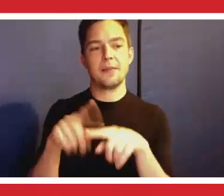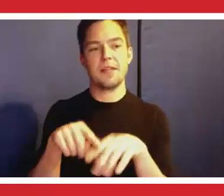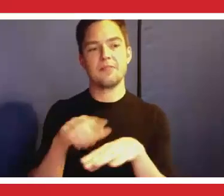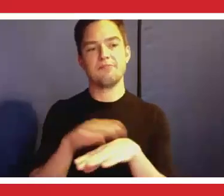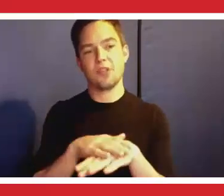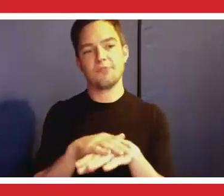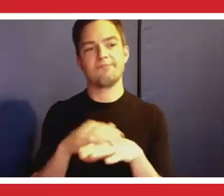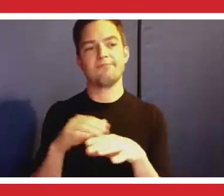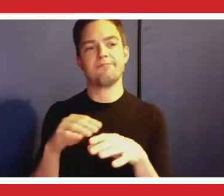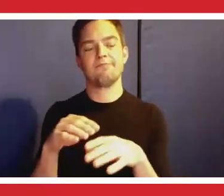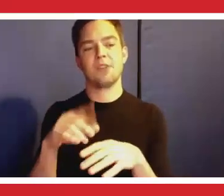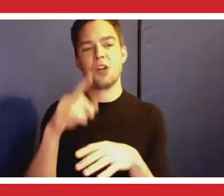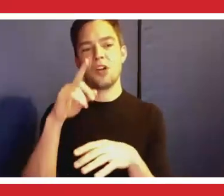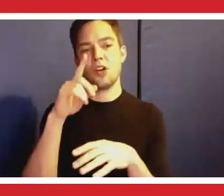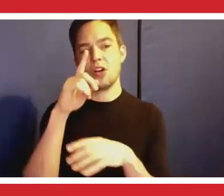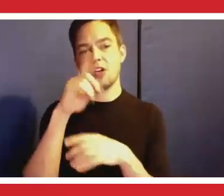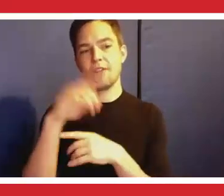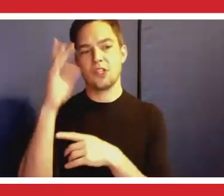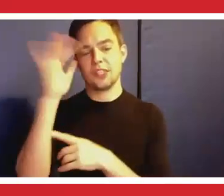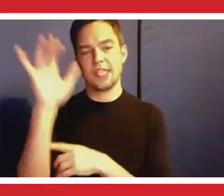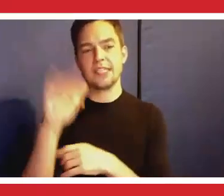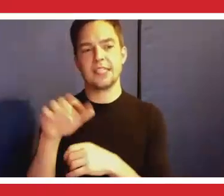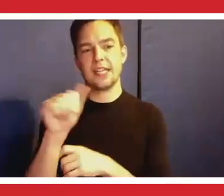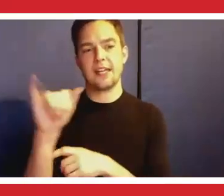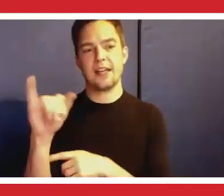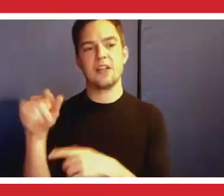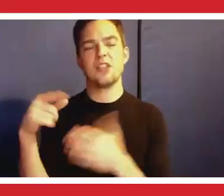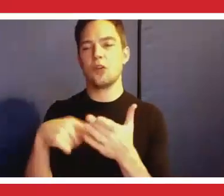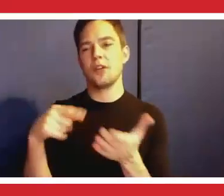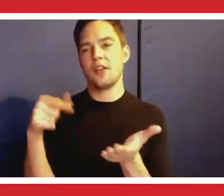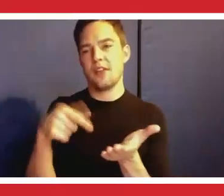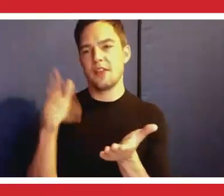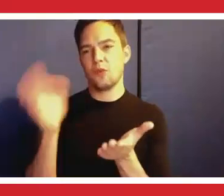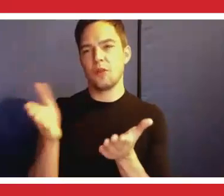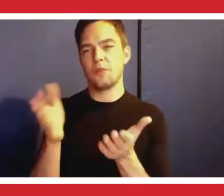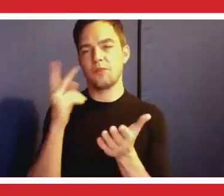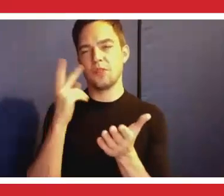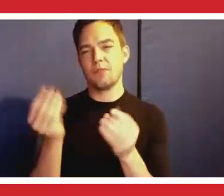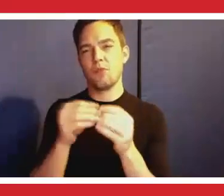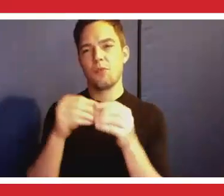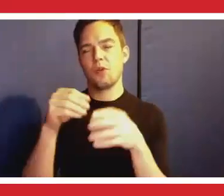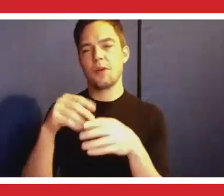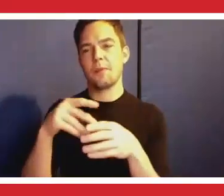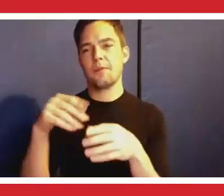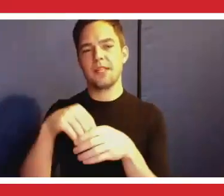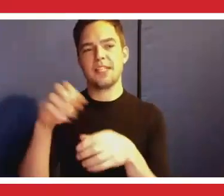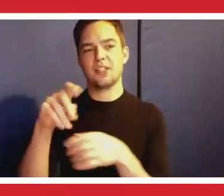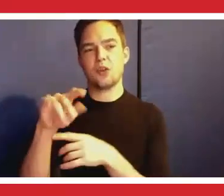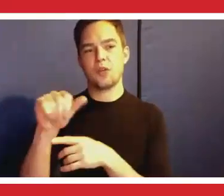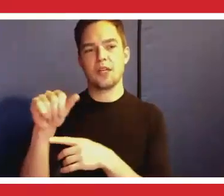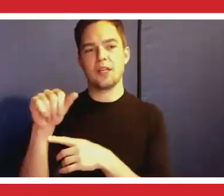see here in Estonia that more and more public administrations are turning